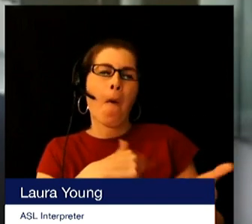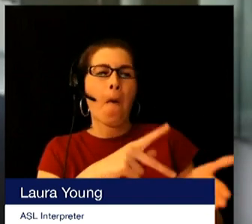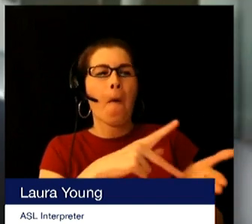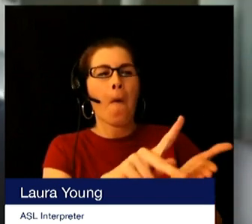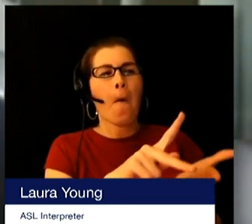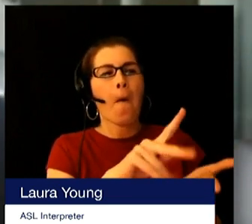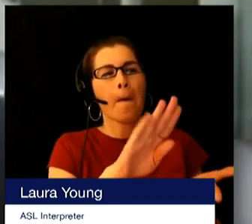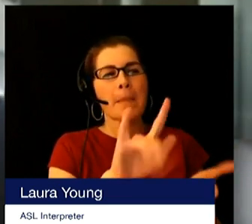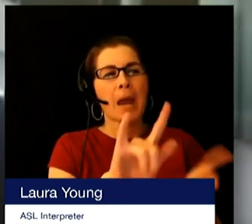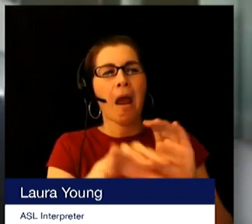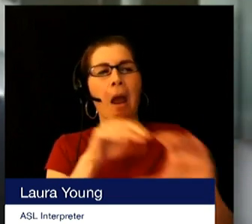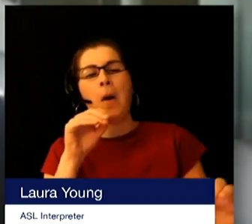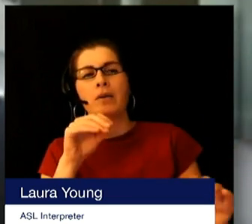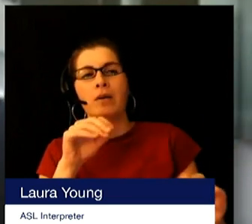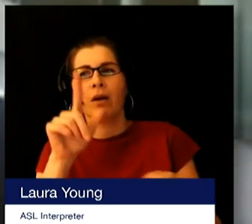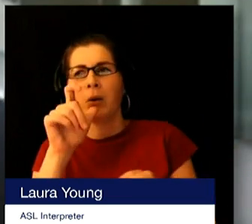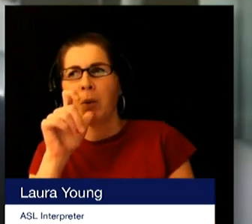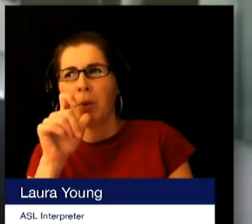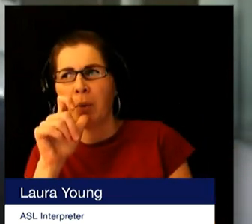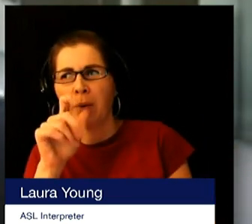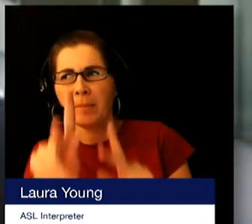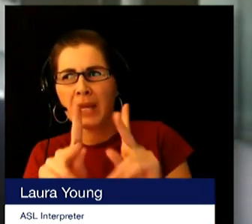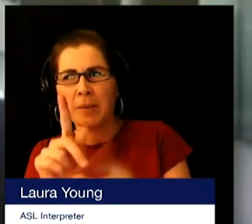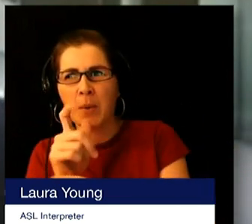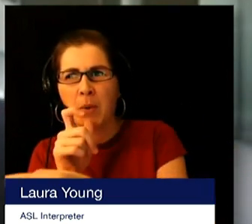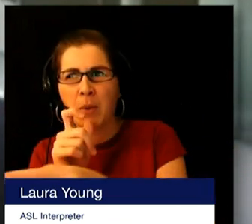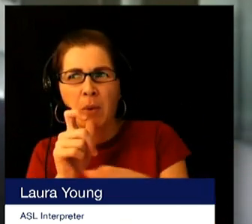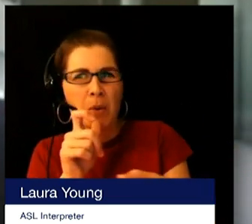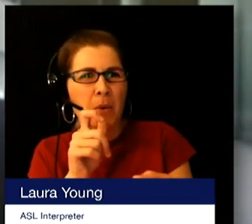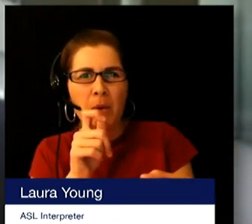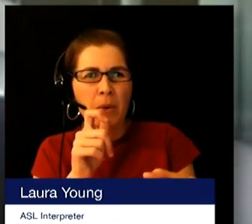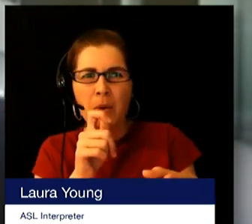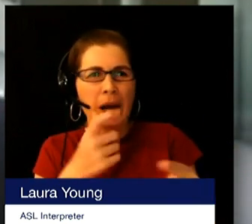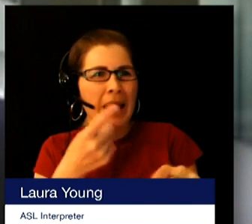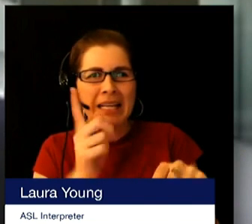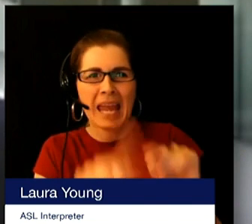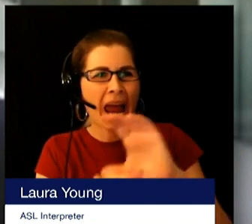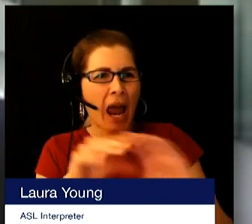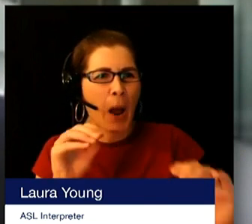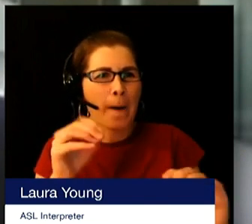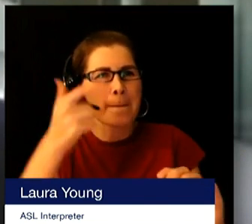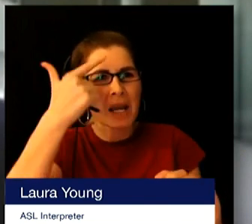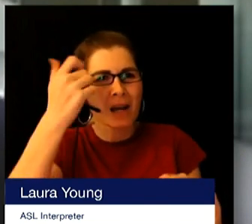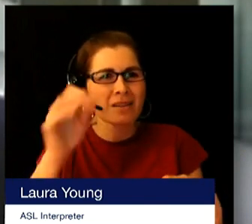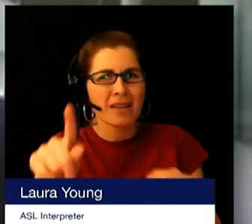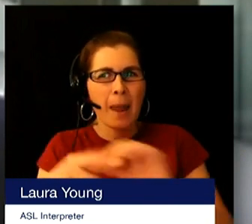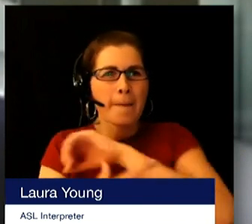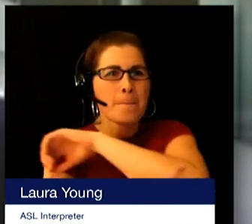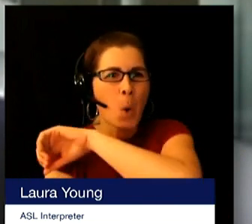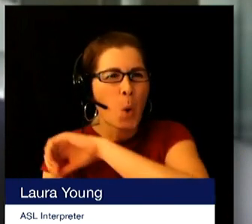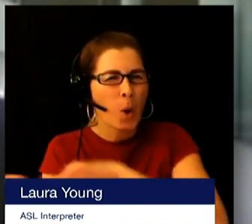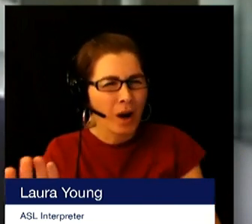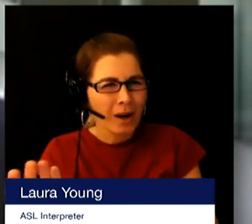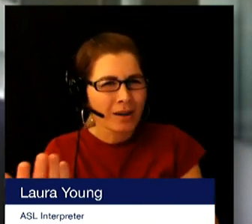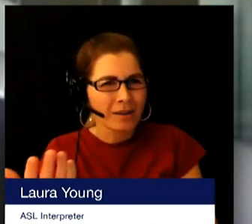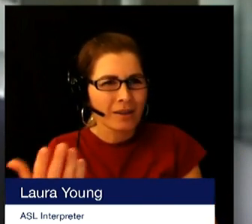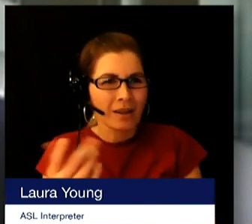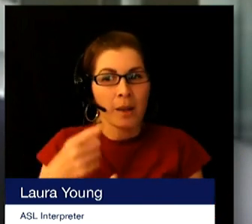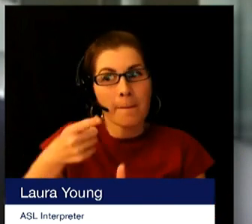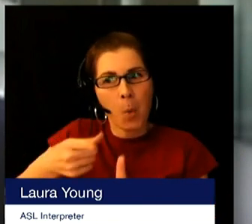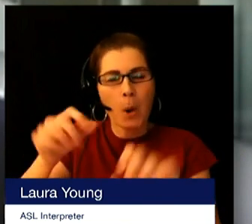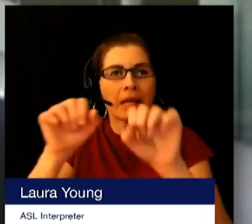that undermines equal protection of law by depriving people of liberty simply based on their poverty. And yet it's the system that